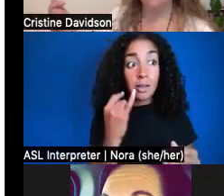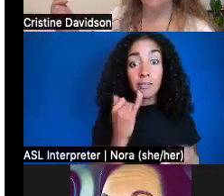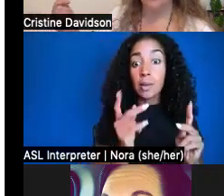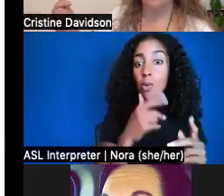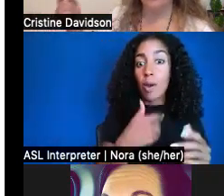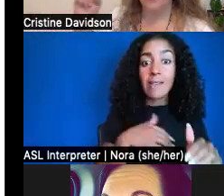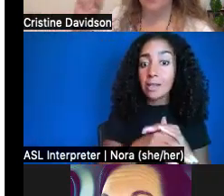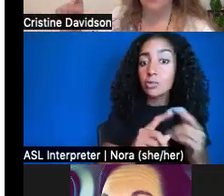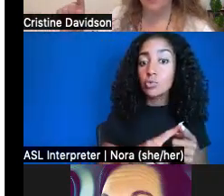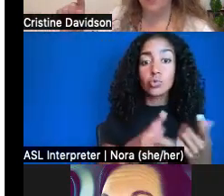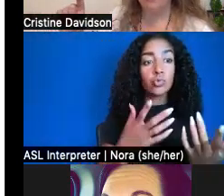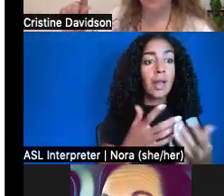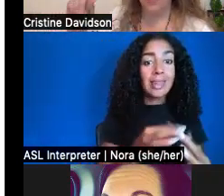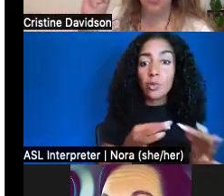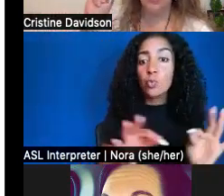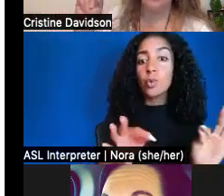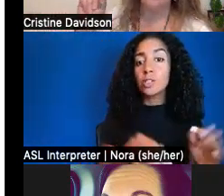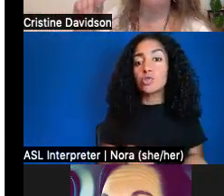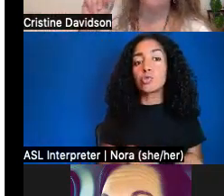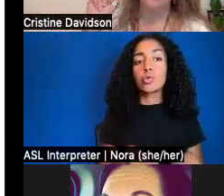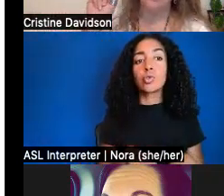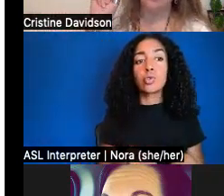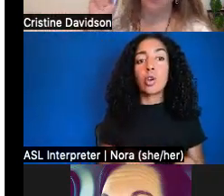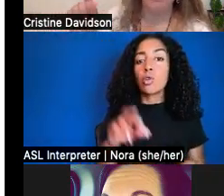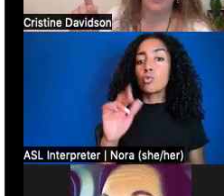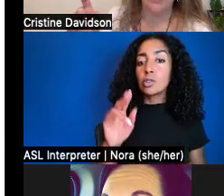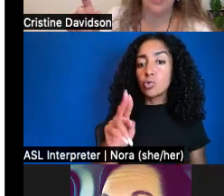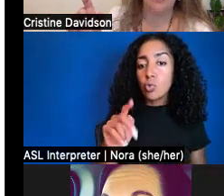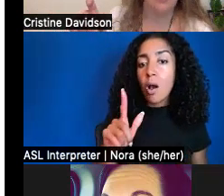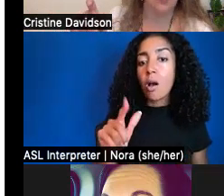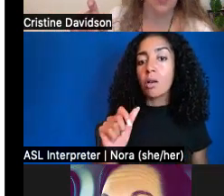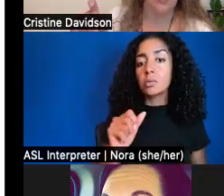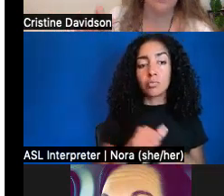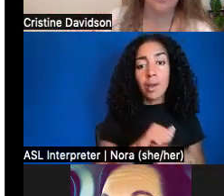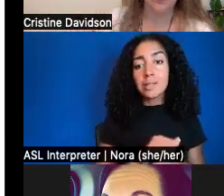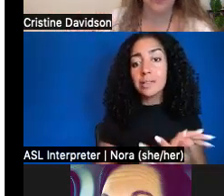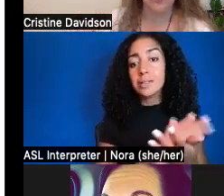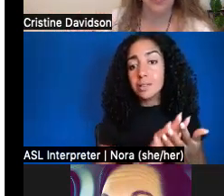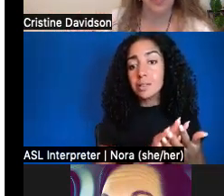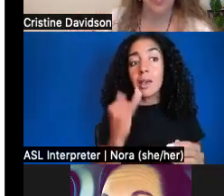medicines. If somebody does have that information, they can definitely weaponize it, right?